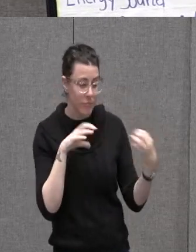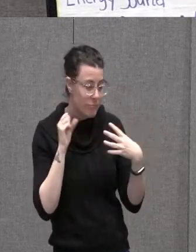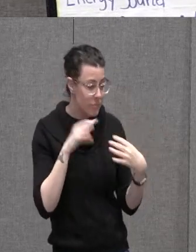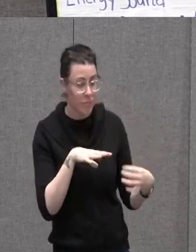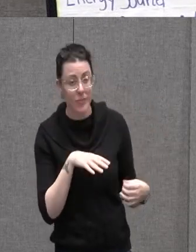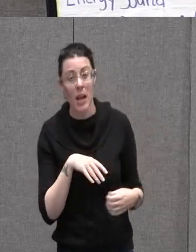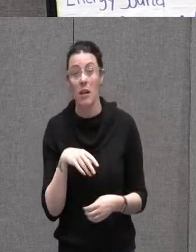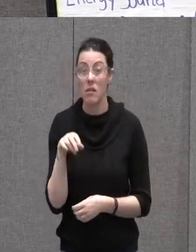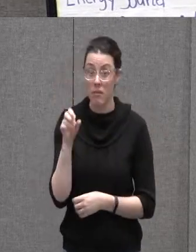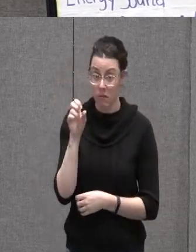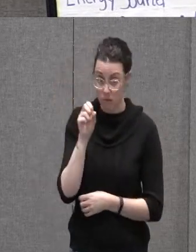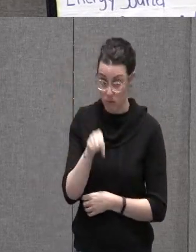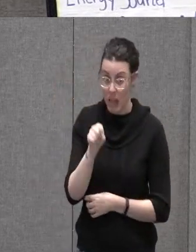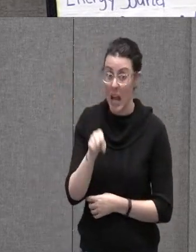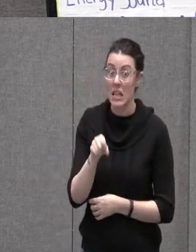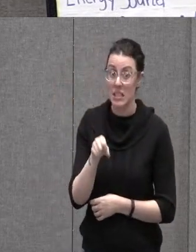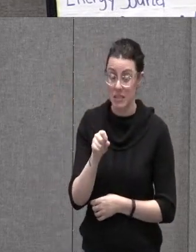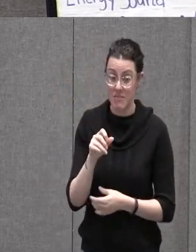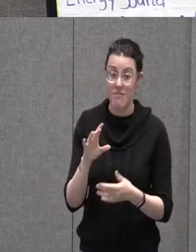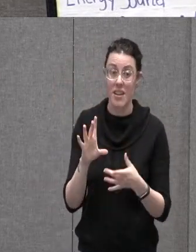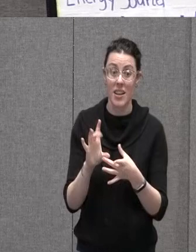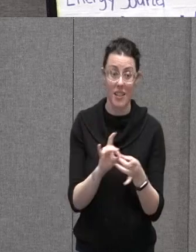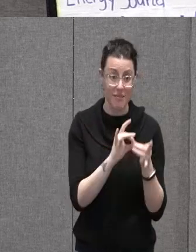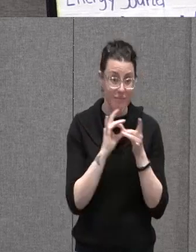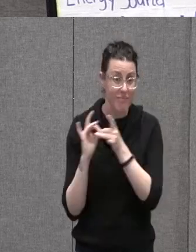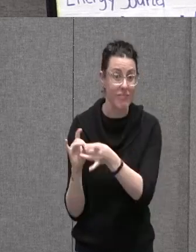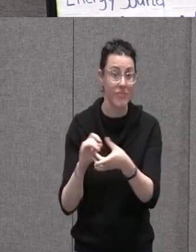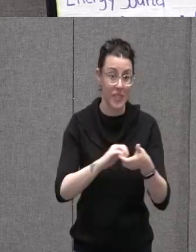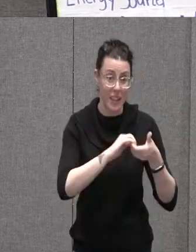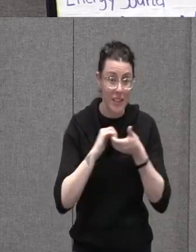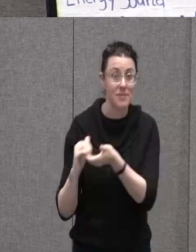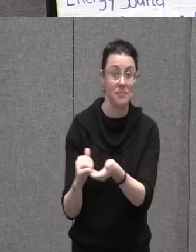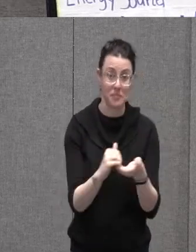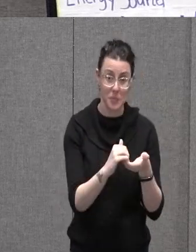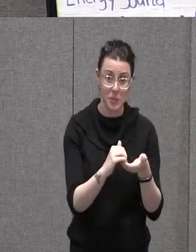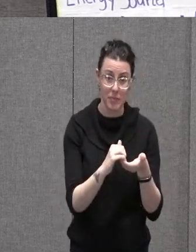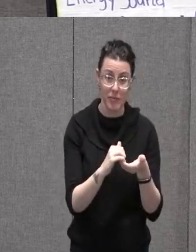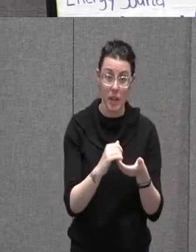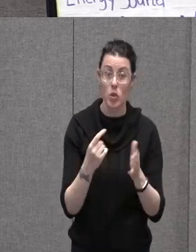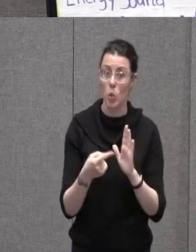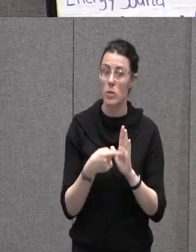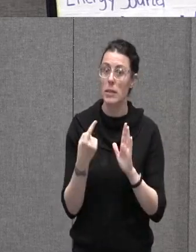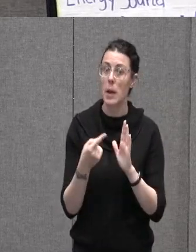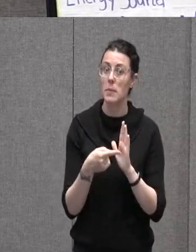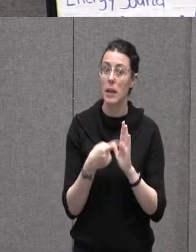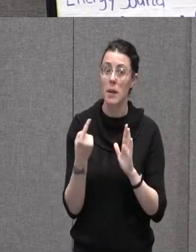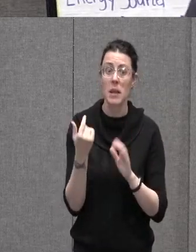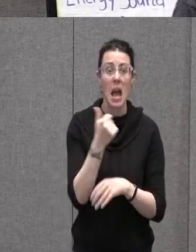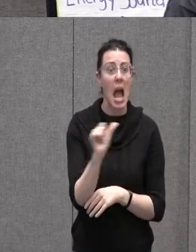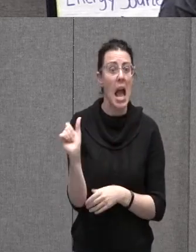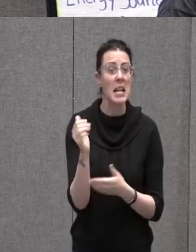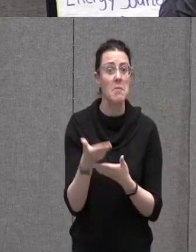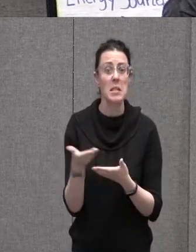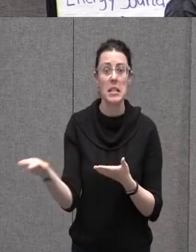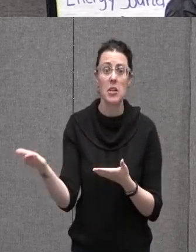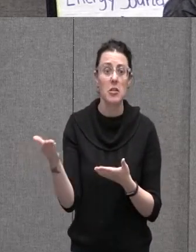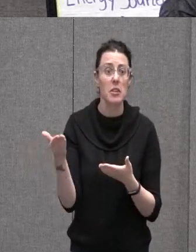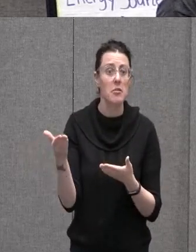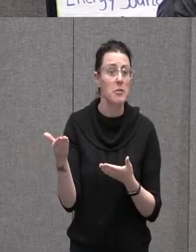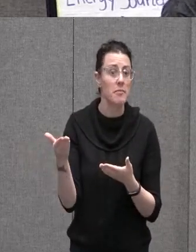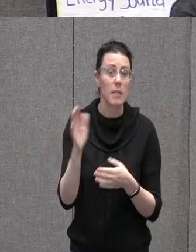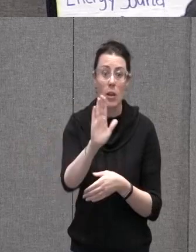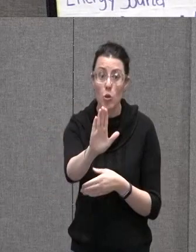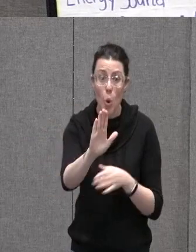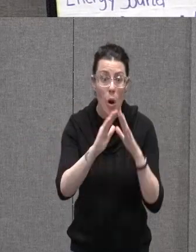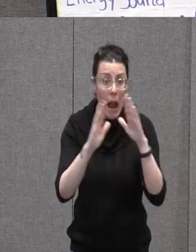building at home when you're designing your prototype would be just materials that you could find. Anything you could find around the So, house. we just have